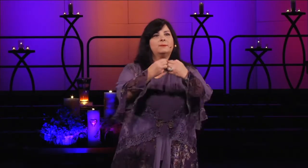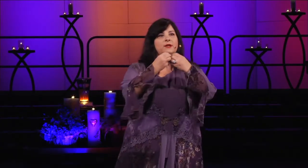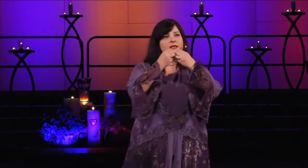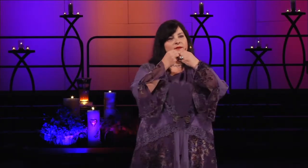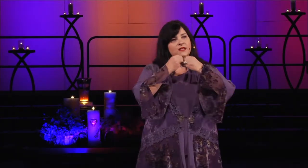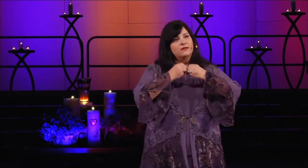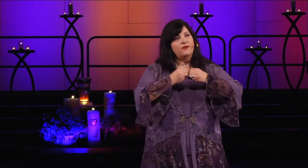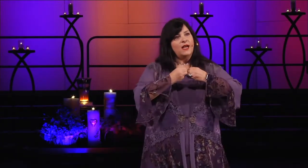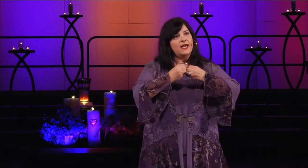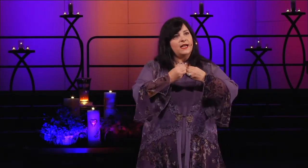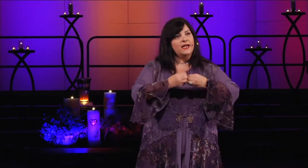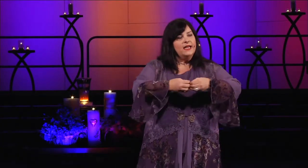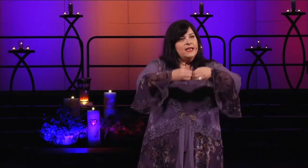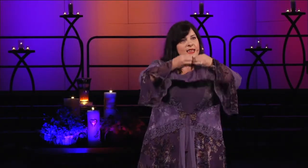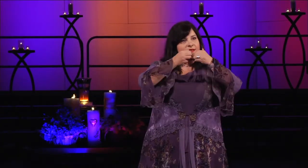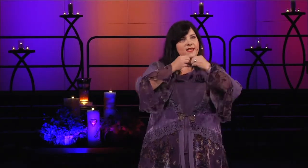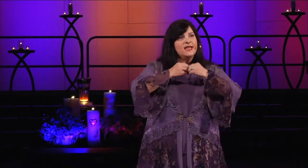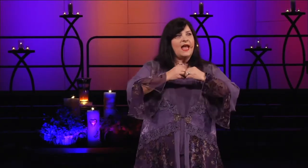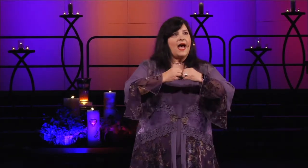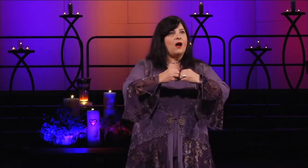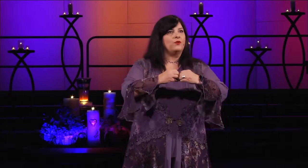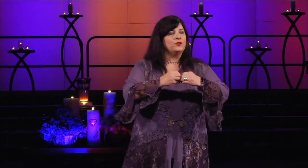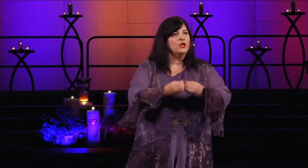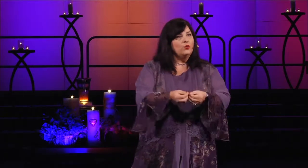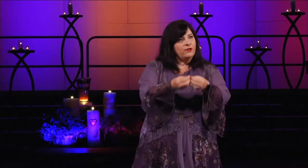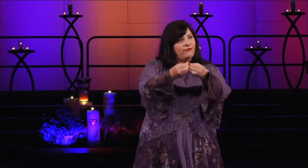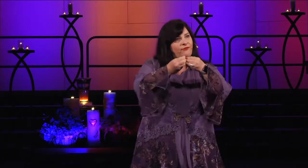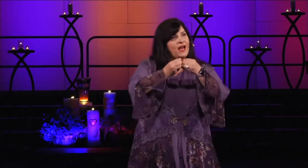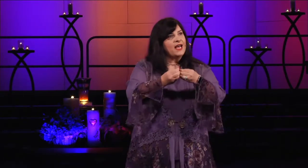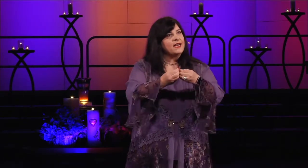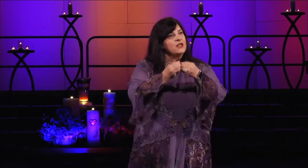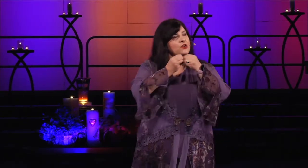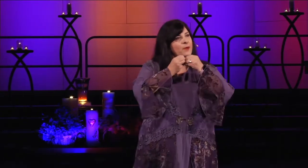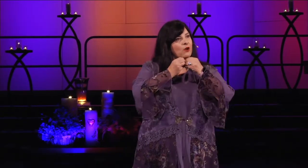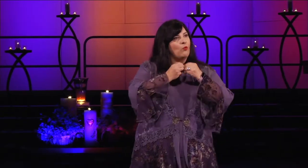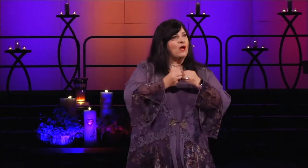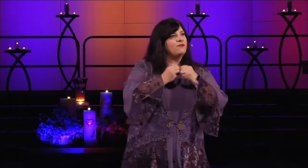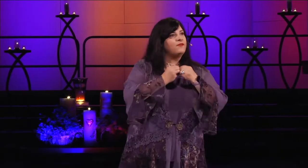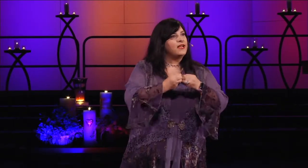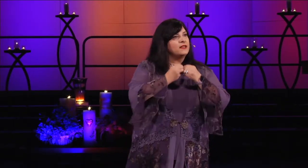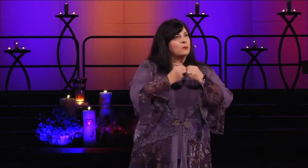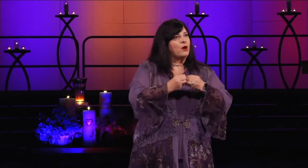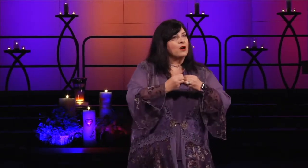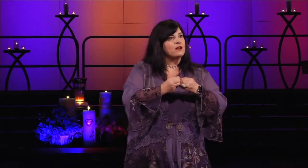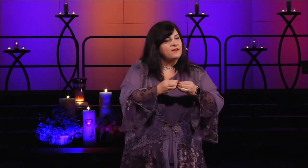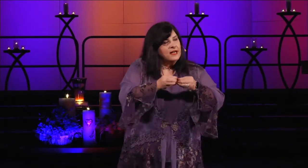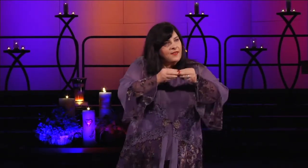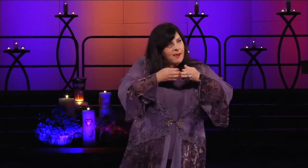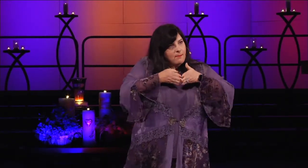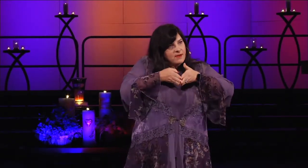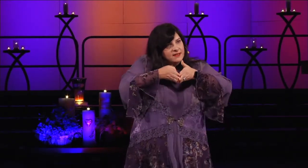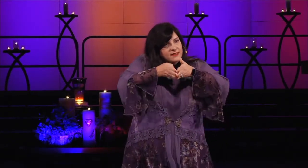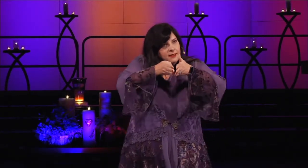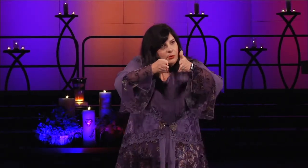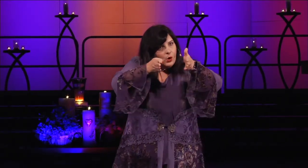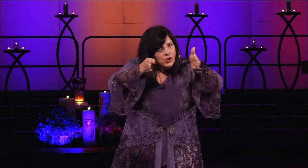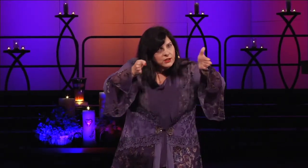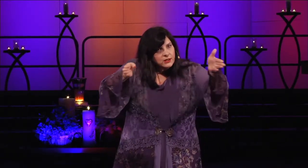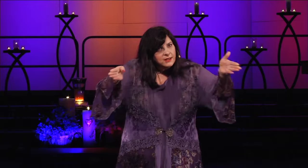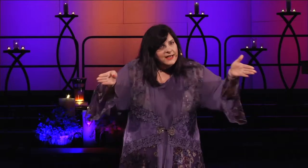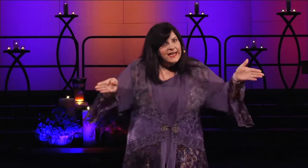own experience of the divine, living it out, will find, no matter what faith they're part of, that